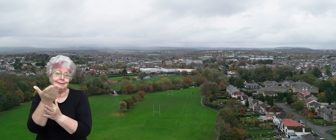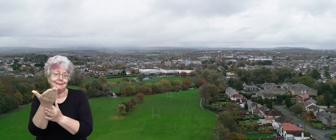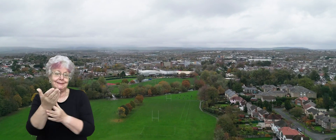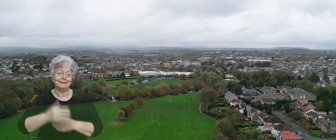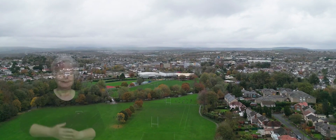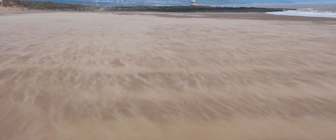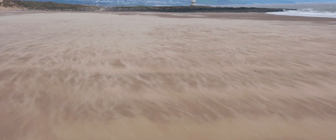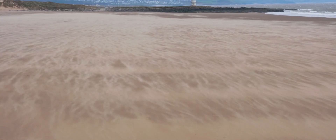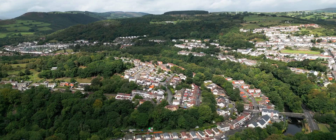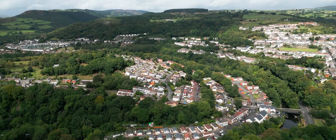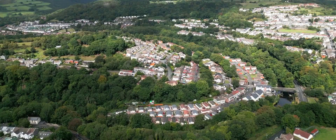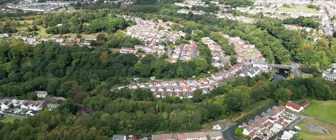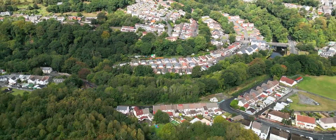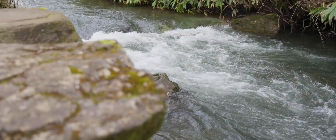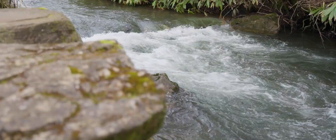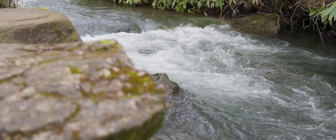access?